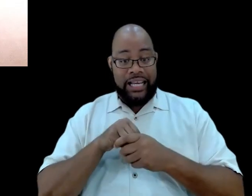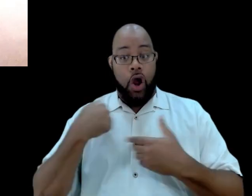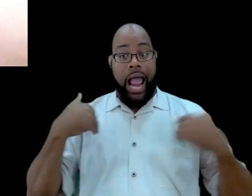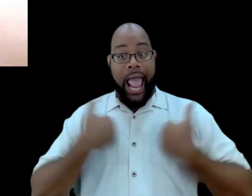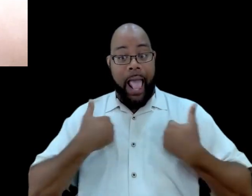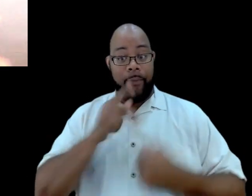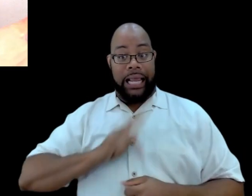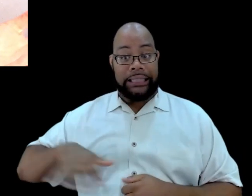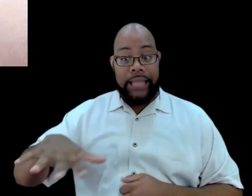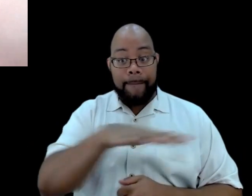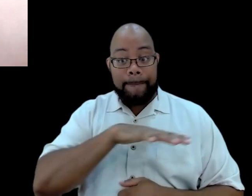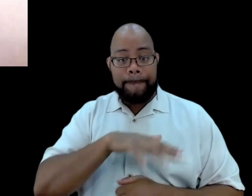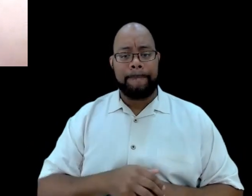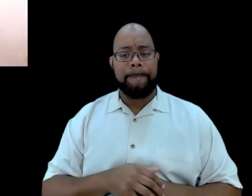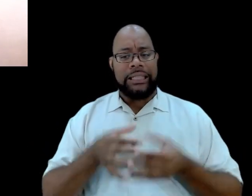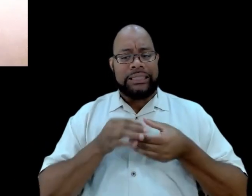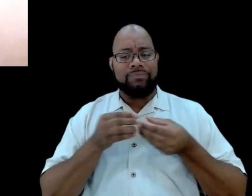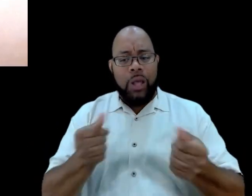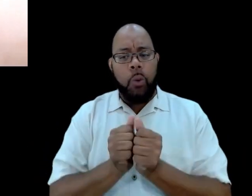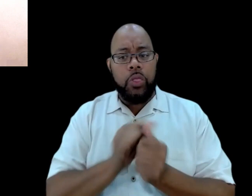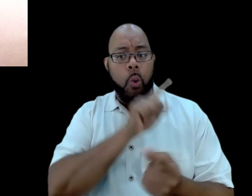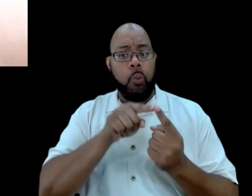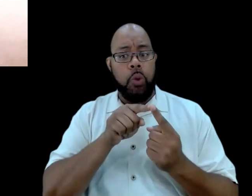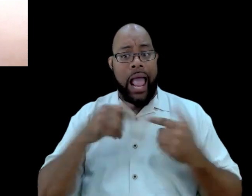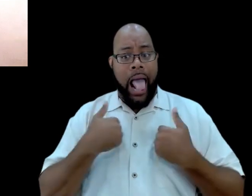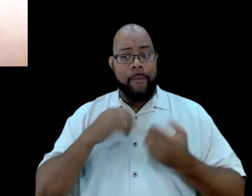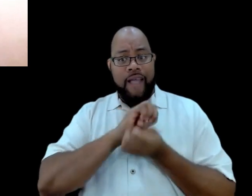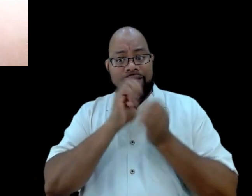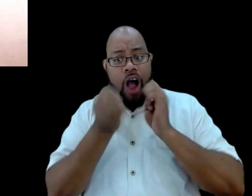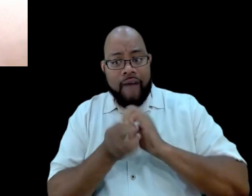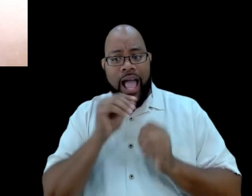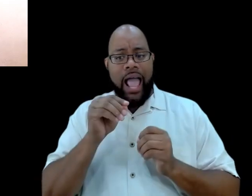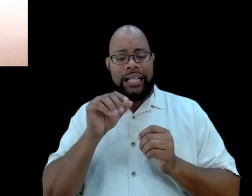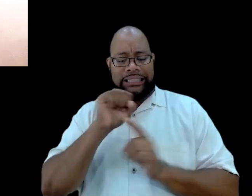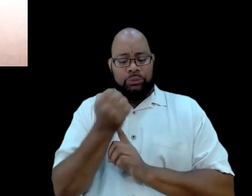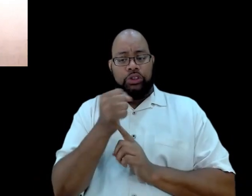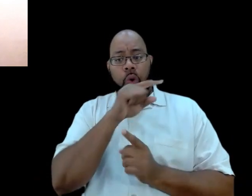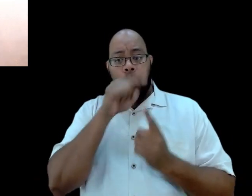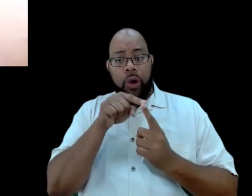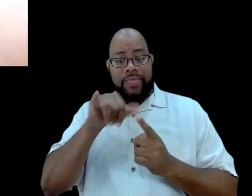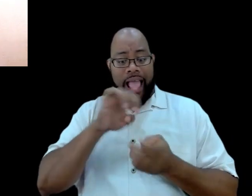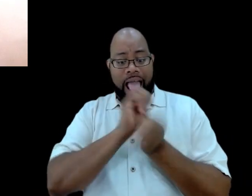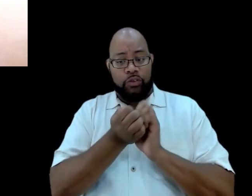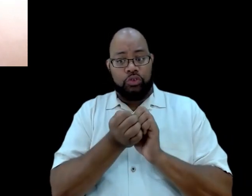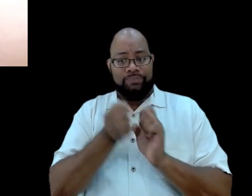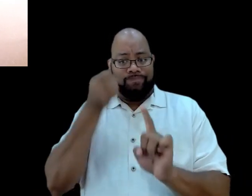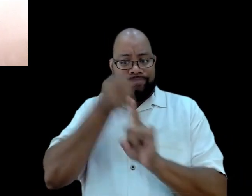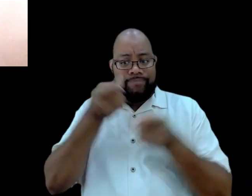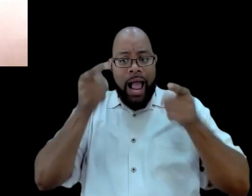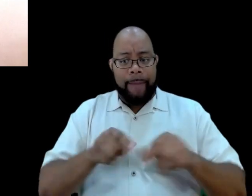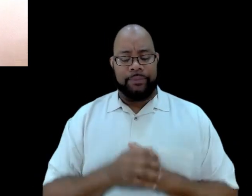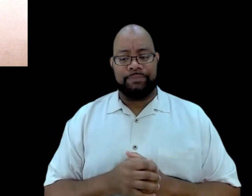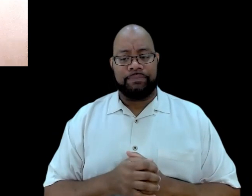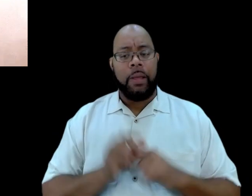found throughout our animal kingdom. It all has to do with kind of when creatures evolved and the conditions in which that